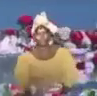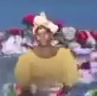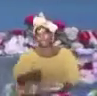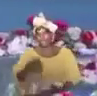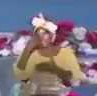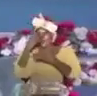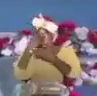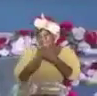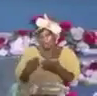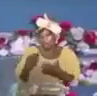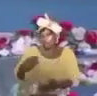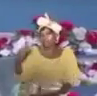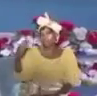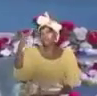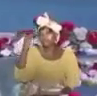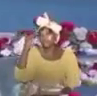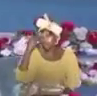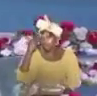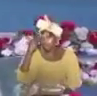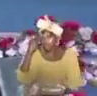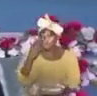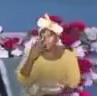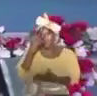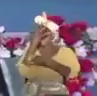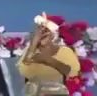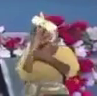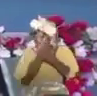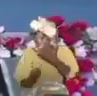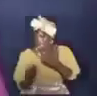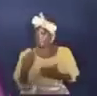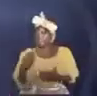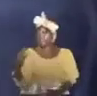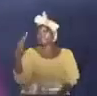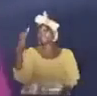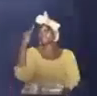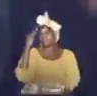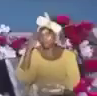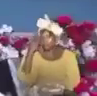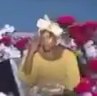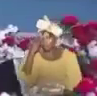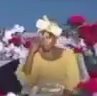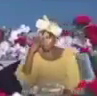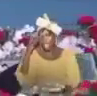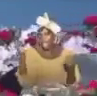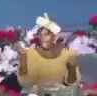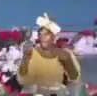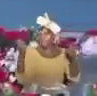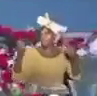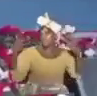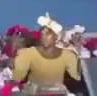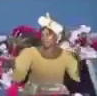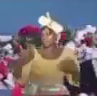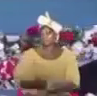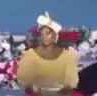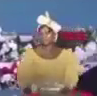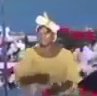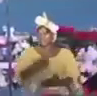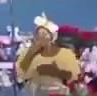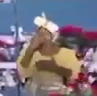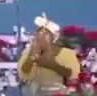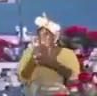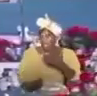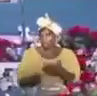Lack of discernment. Lack of discernment. Hallelujah. Lack